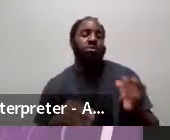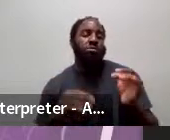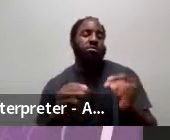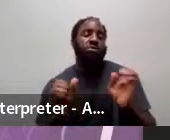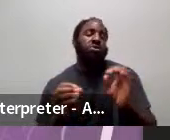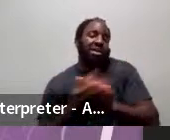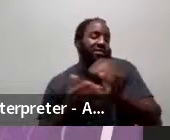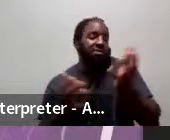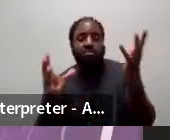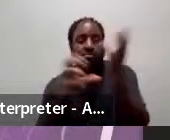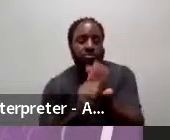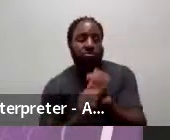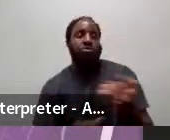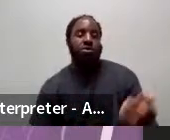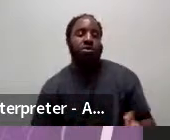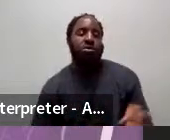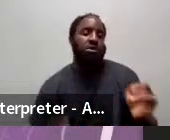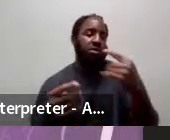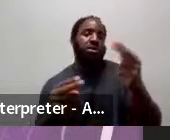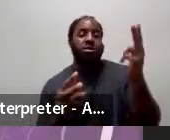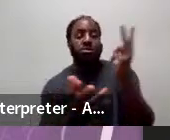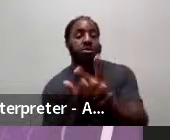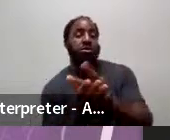short the parking framework.